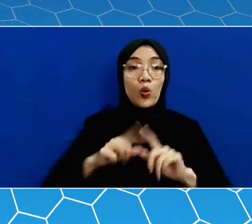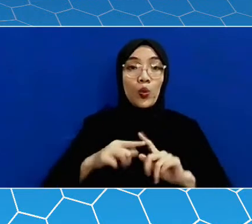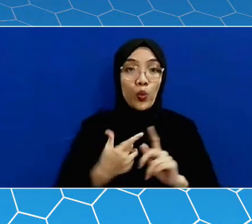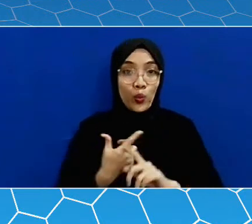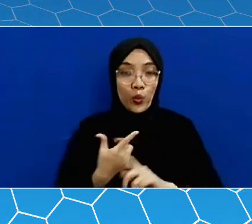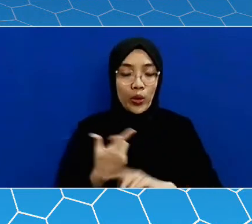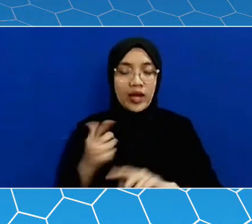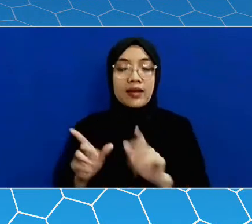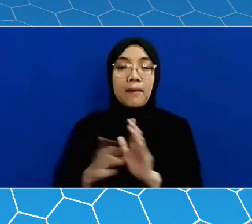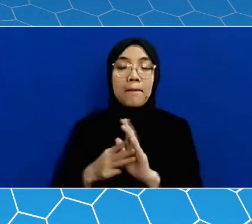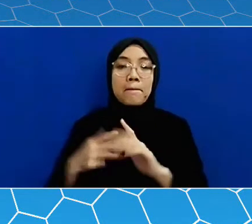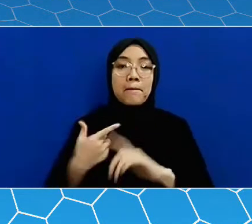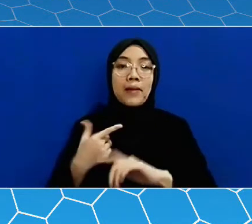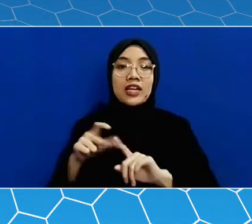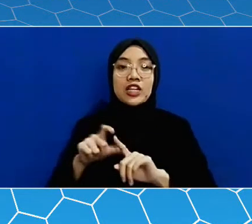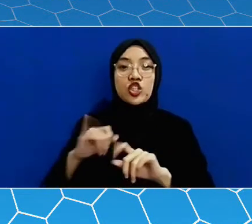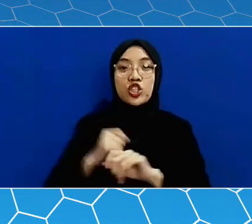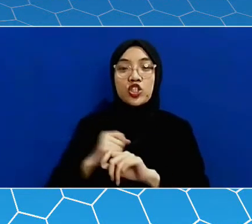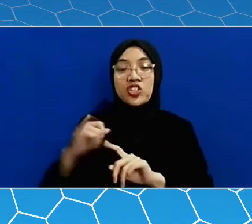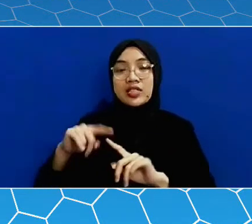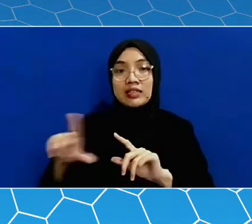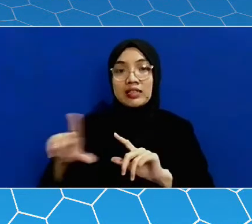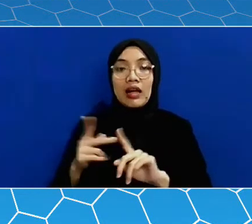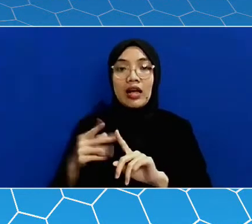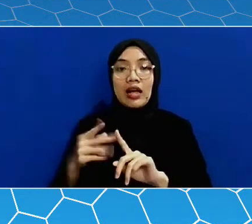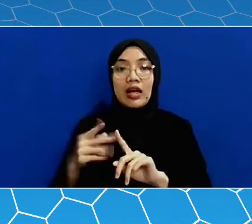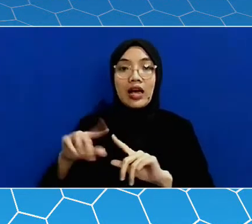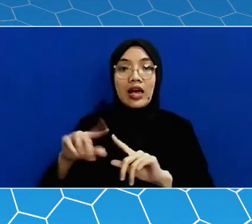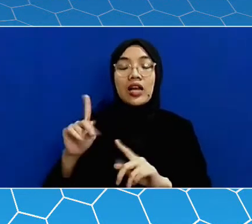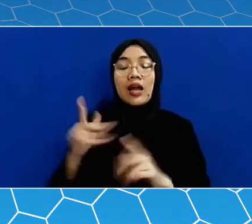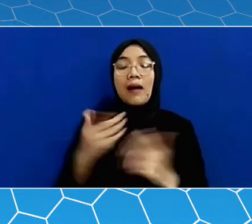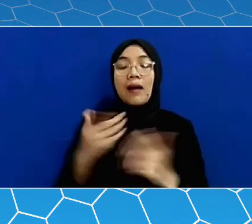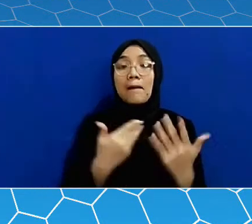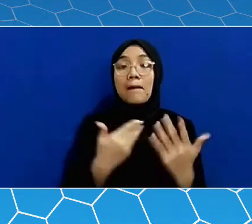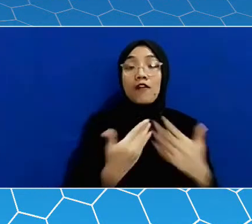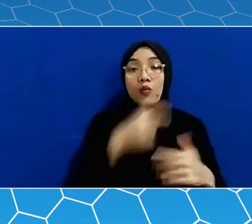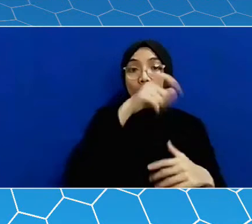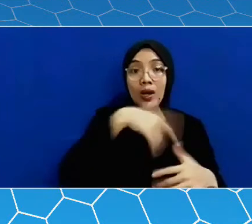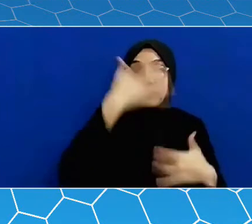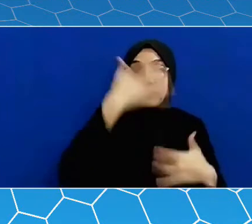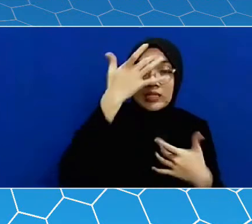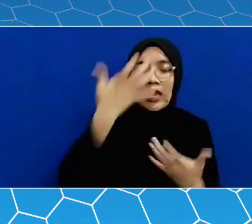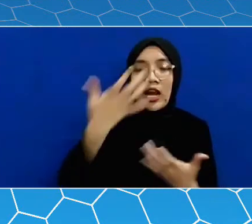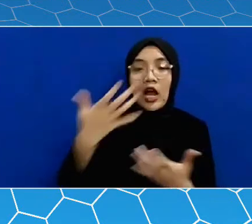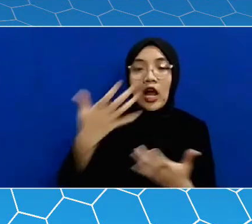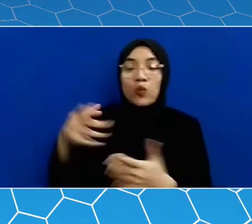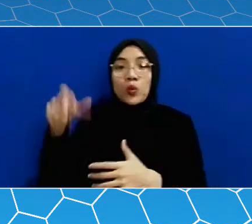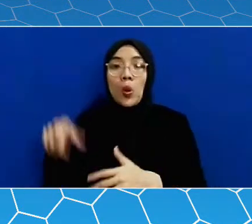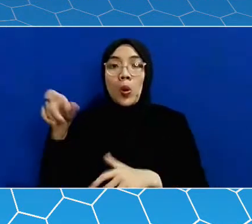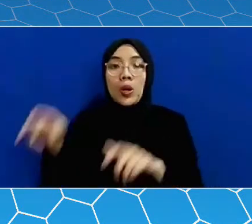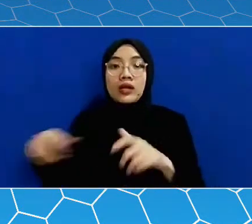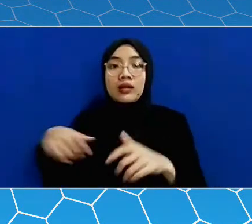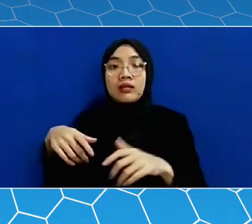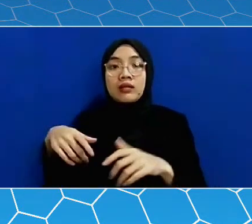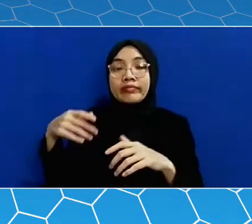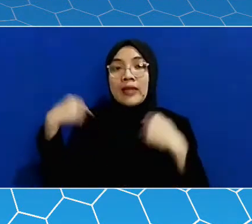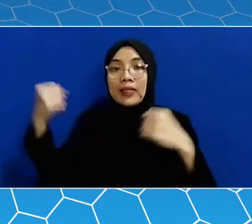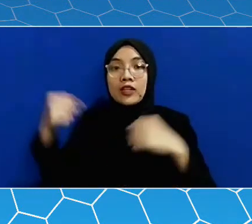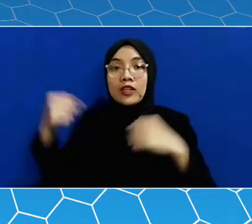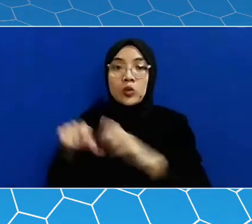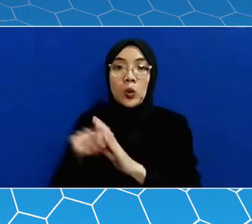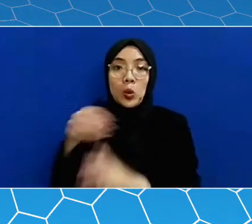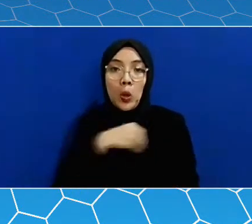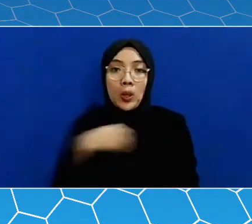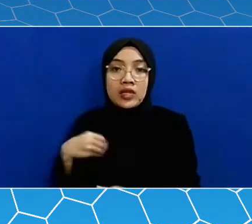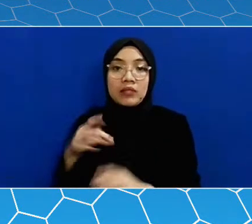that collates data from any electronic medical health record, home data, and we upload